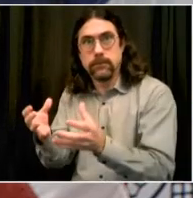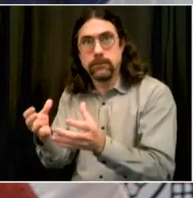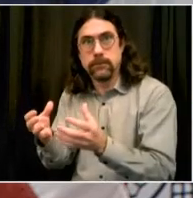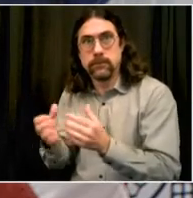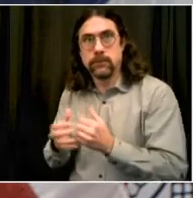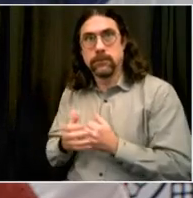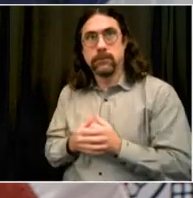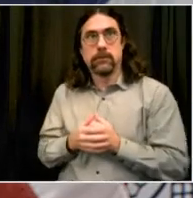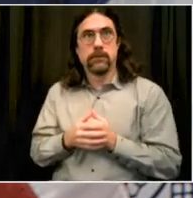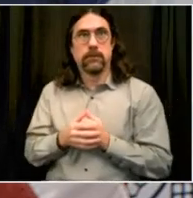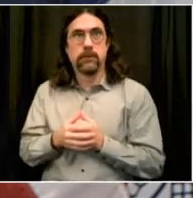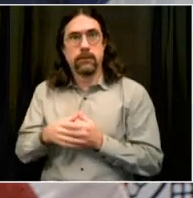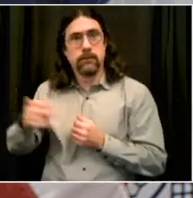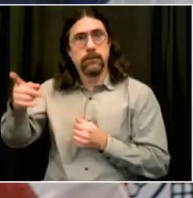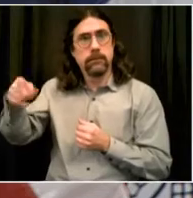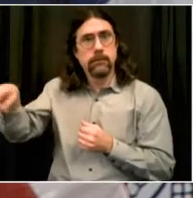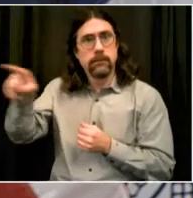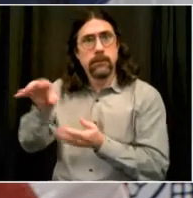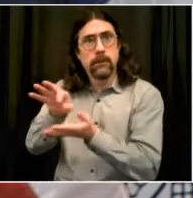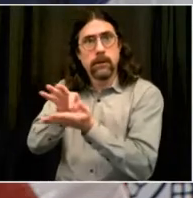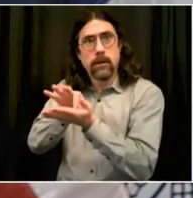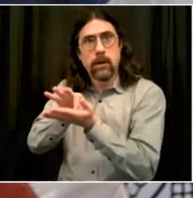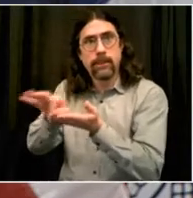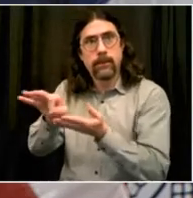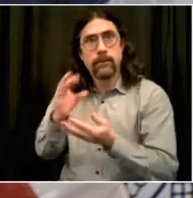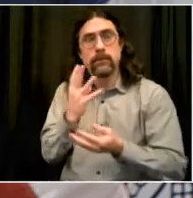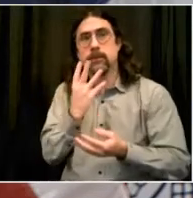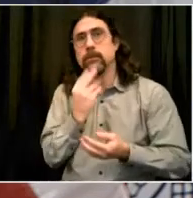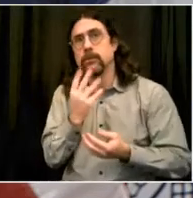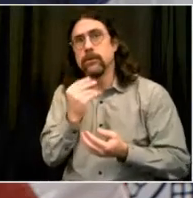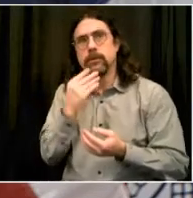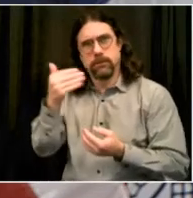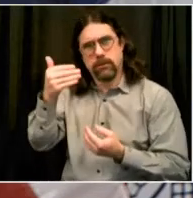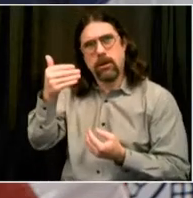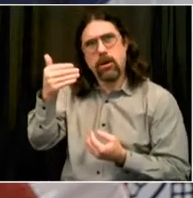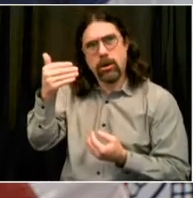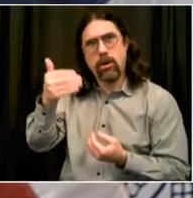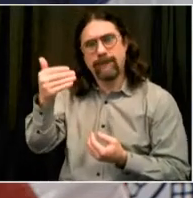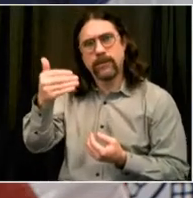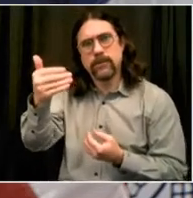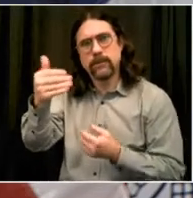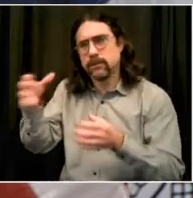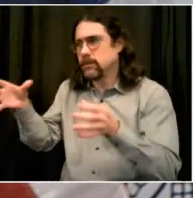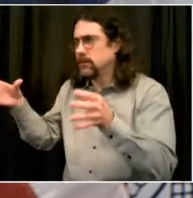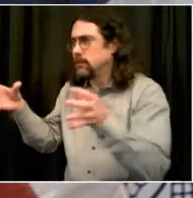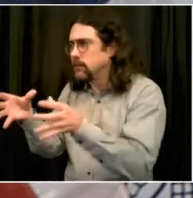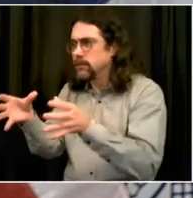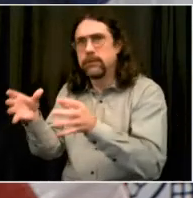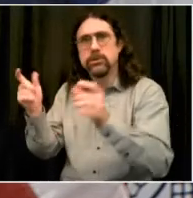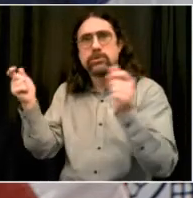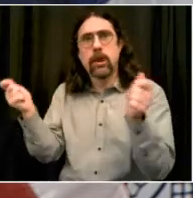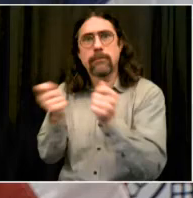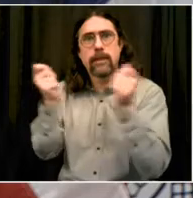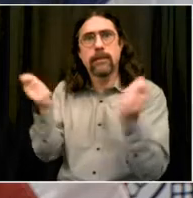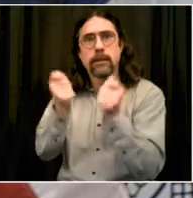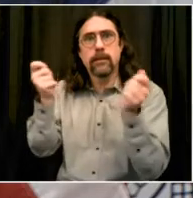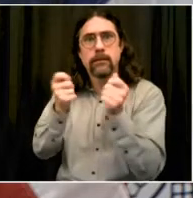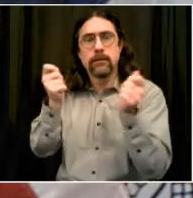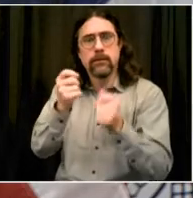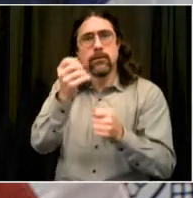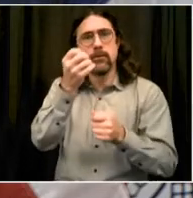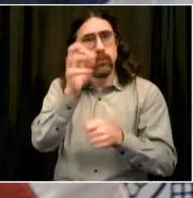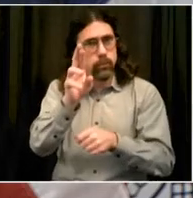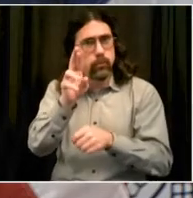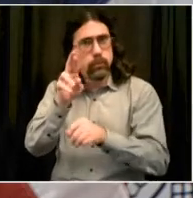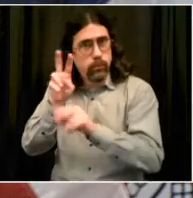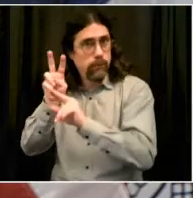voters who compared the public health measures that are being put forth by yourself and the governor as, reference to